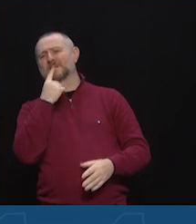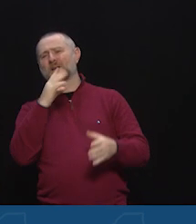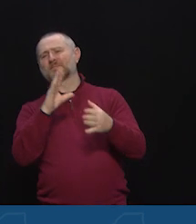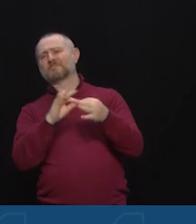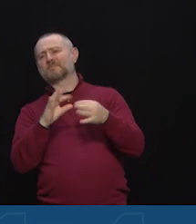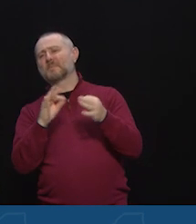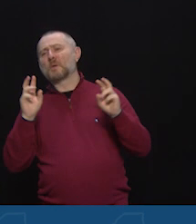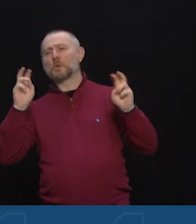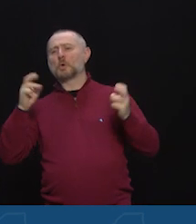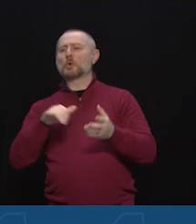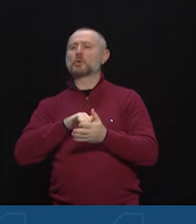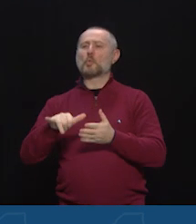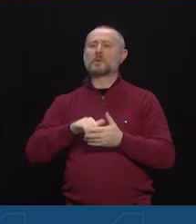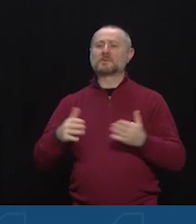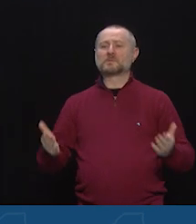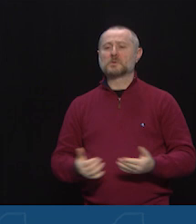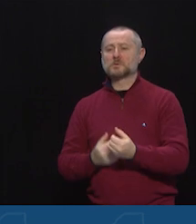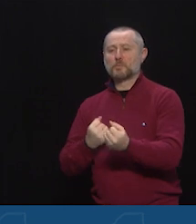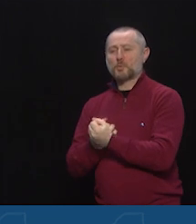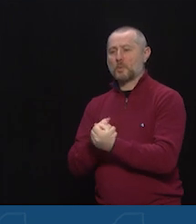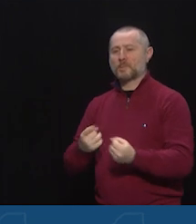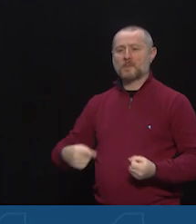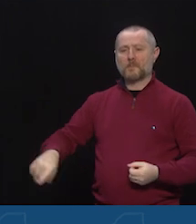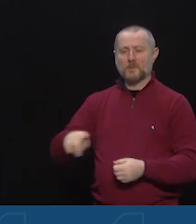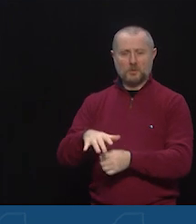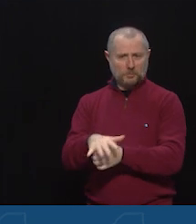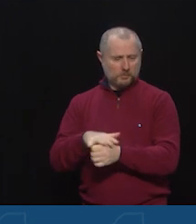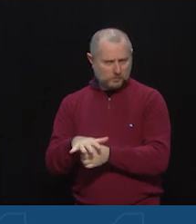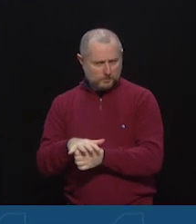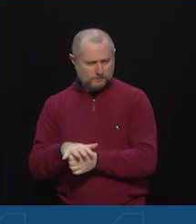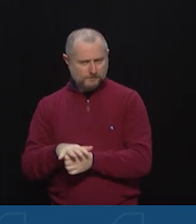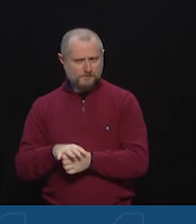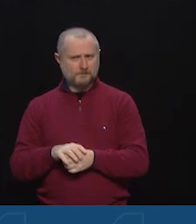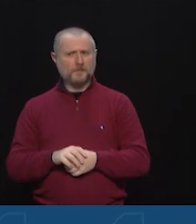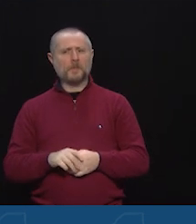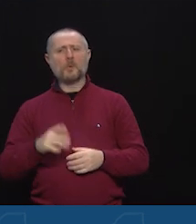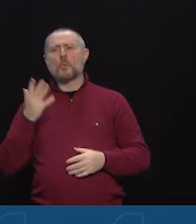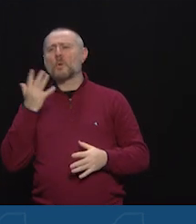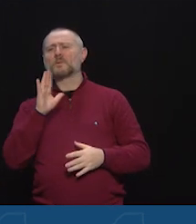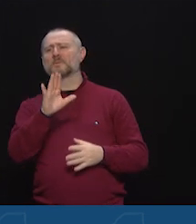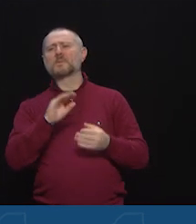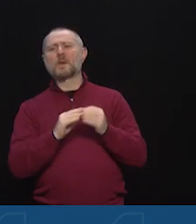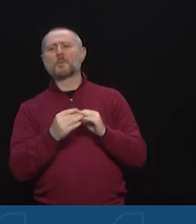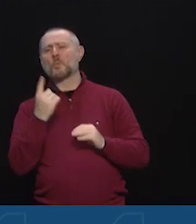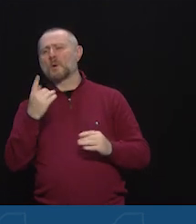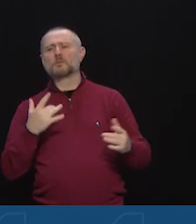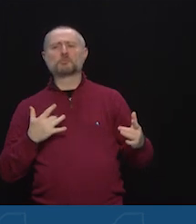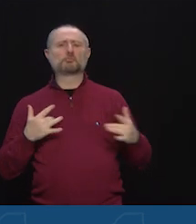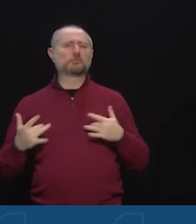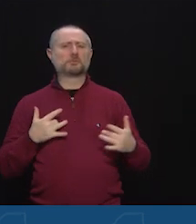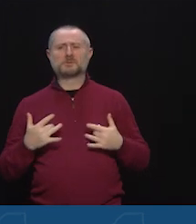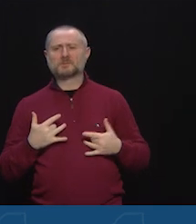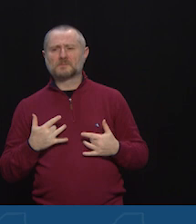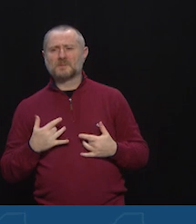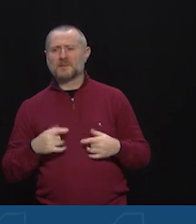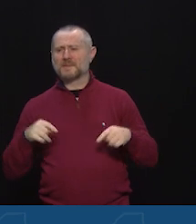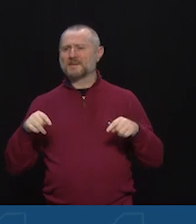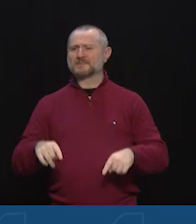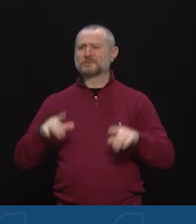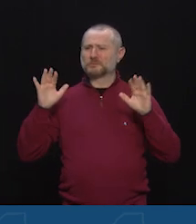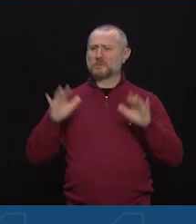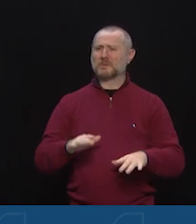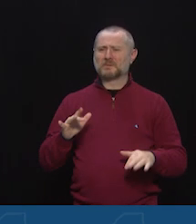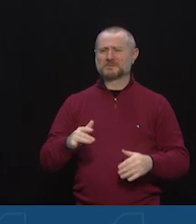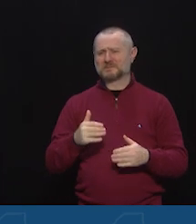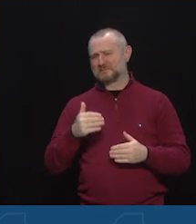That's clear. In spite of that fact, what's your greatest concern as we head into this storm in the next, say,